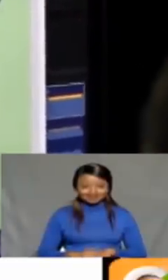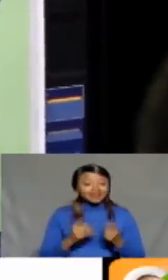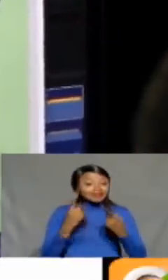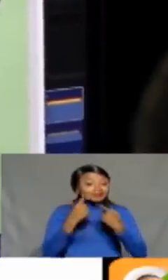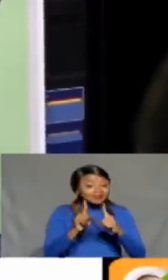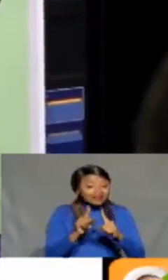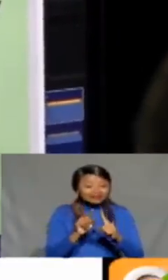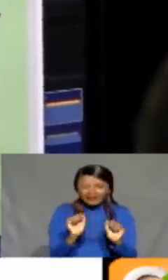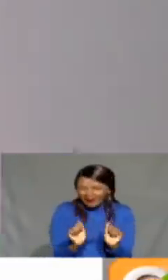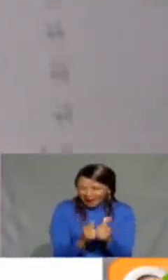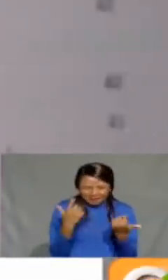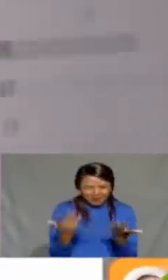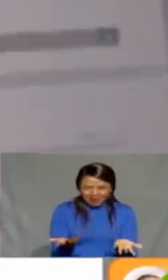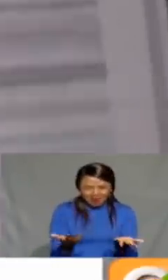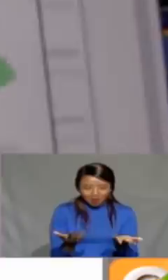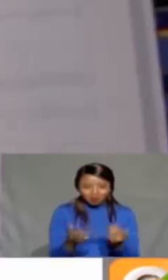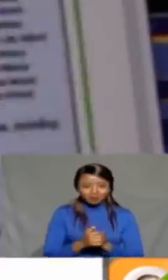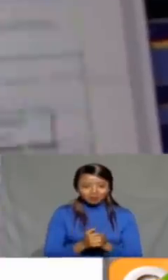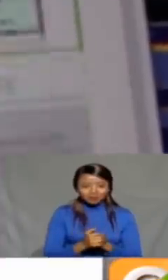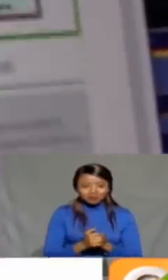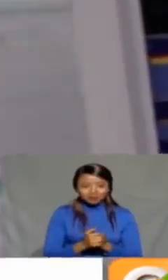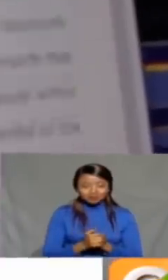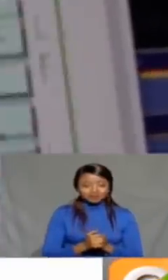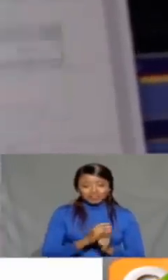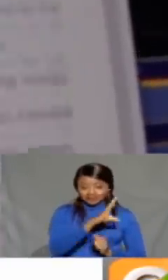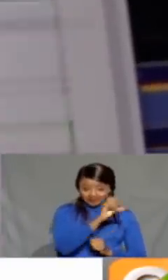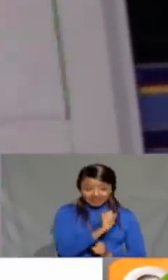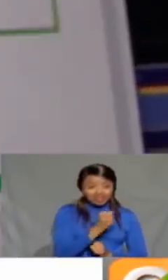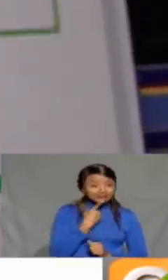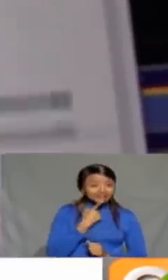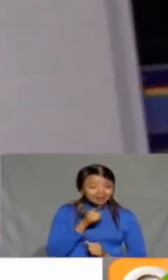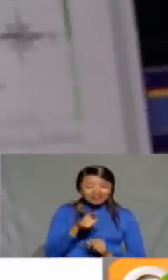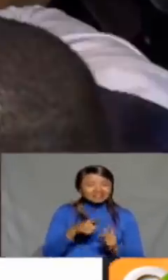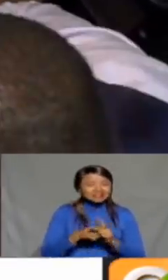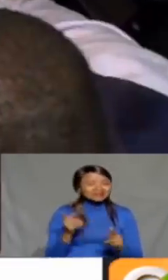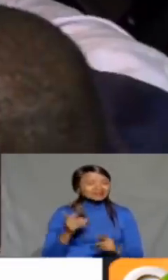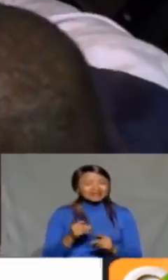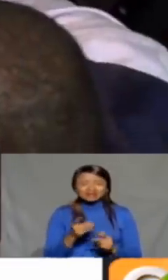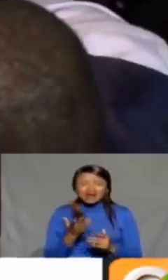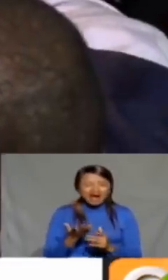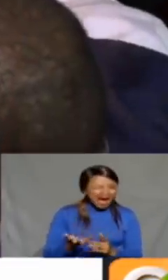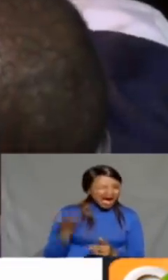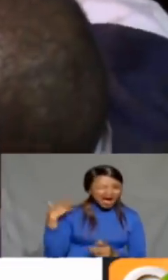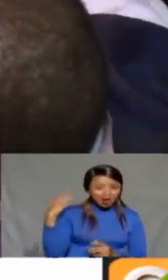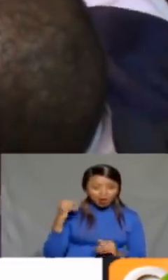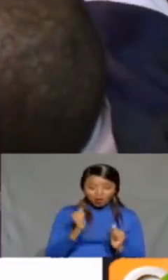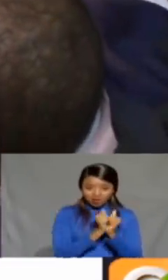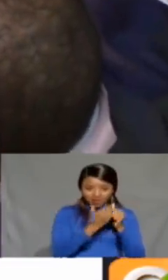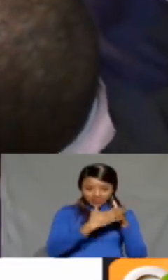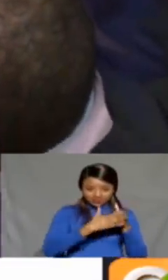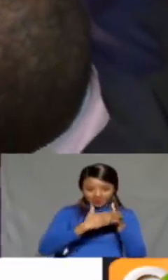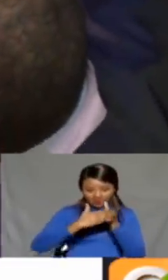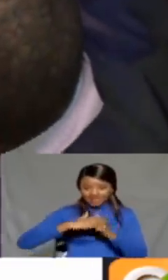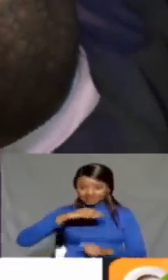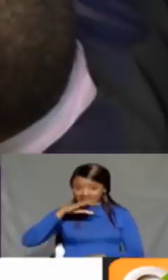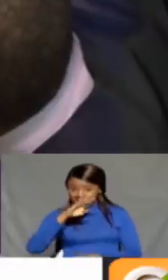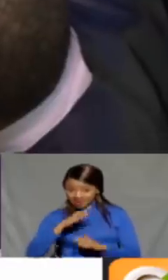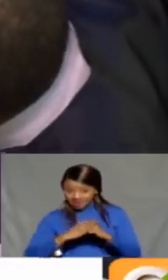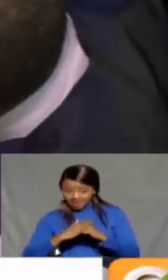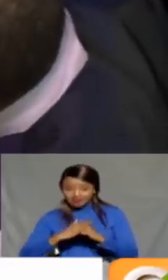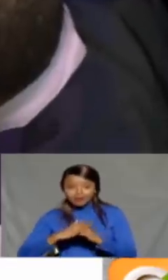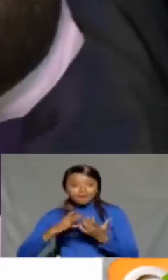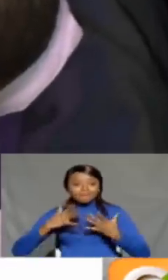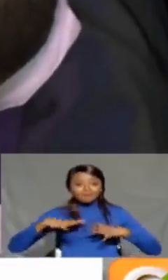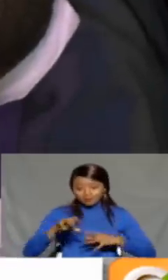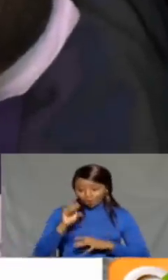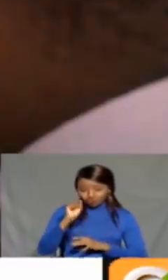in 2018 backpedaled the source of Maasai Mau problem to 1999, when 5 group ranches adjacent to the